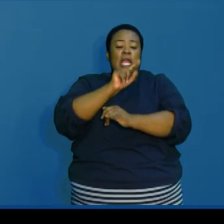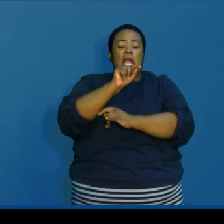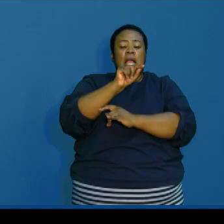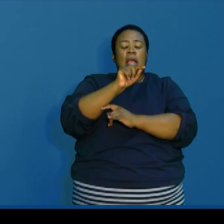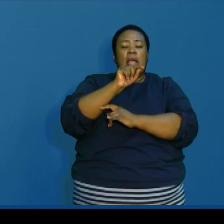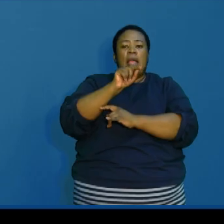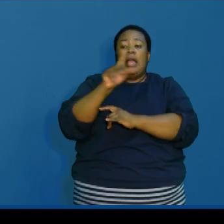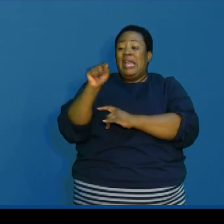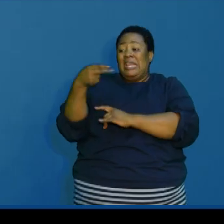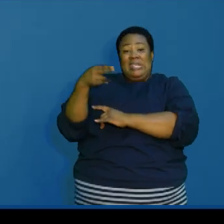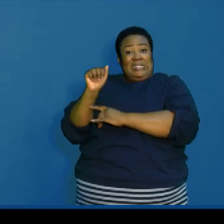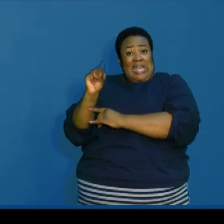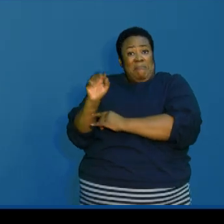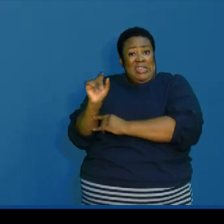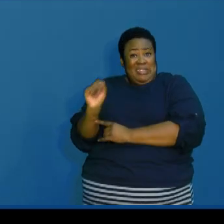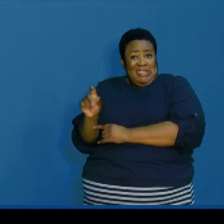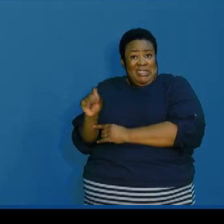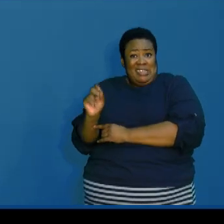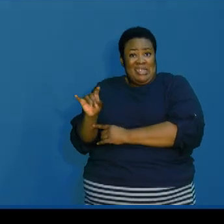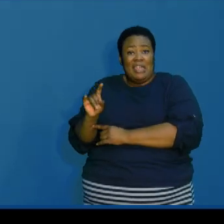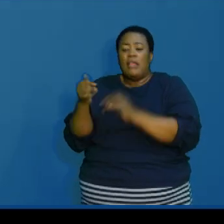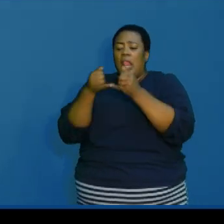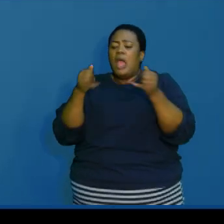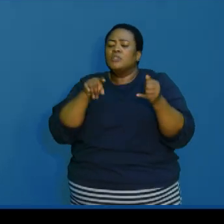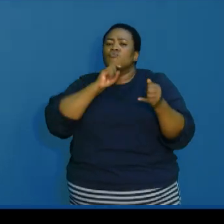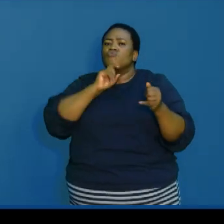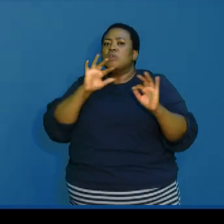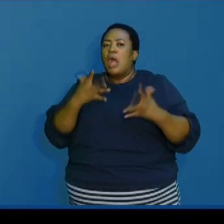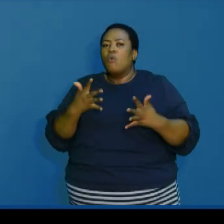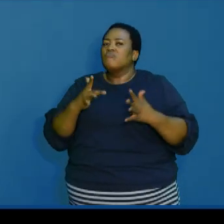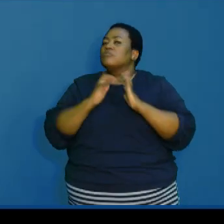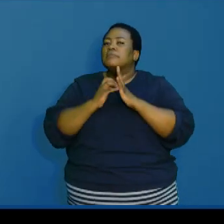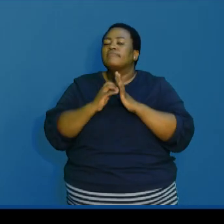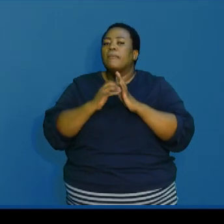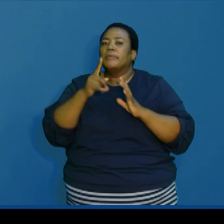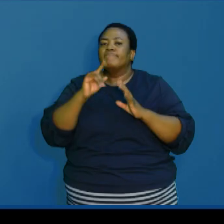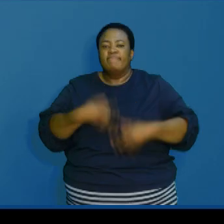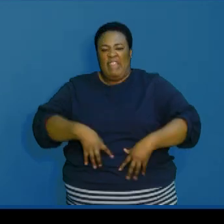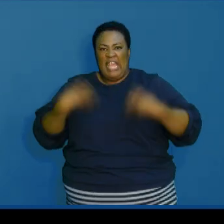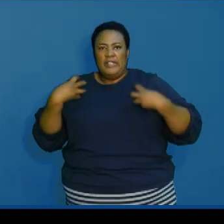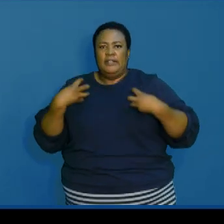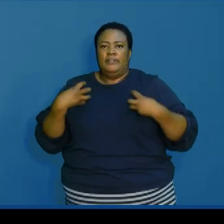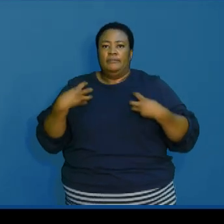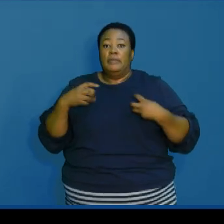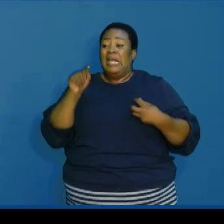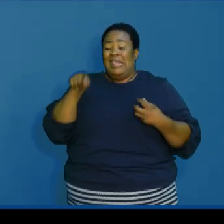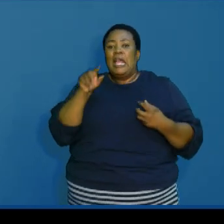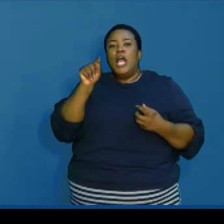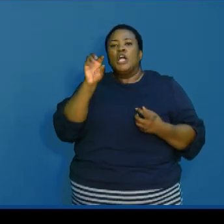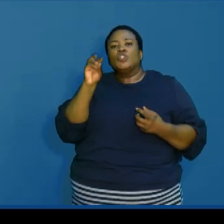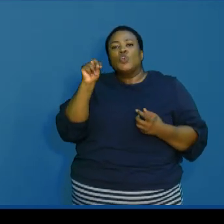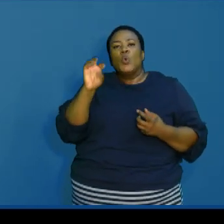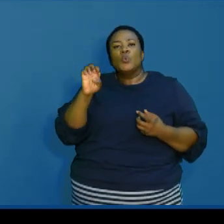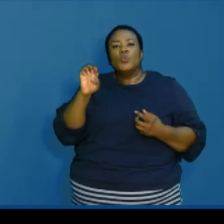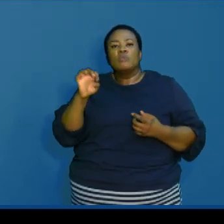in these lines? So you may say something like anger. That is his tone, because he's